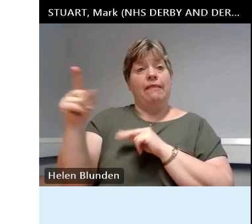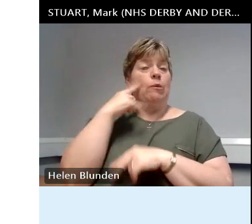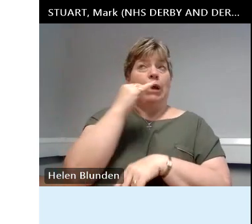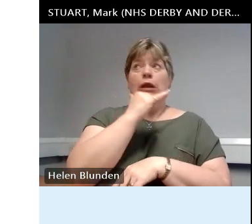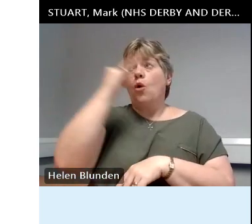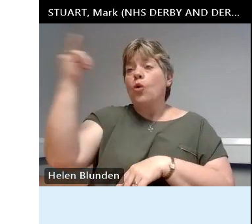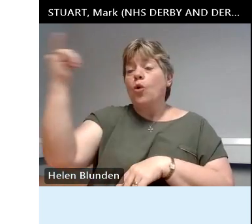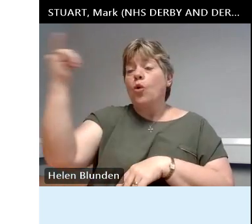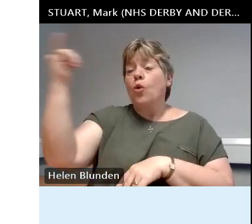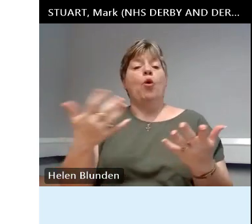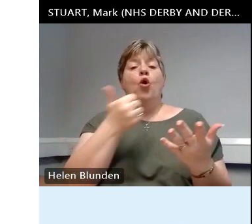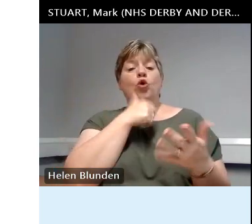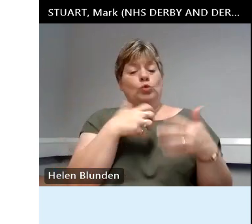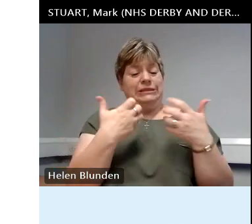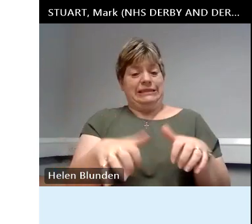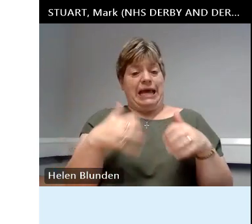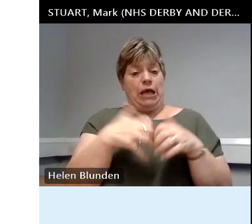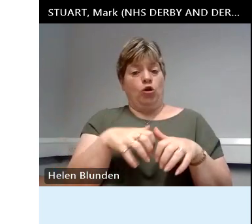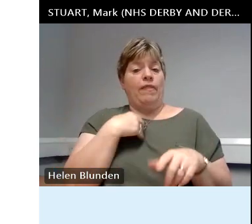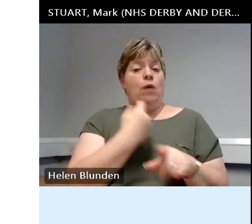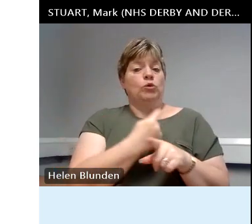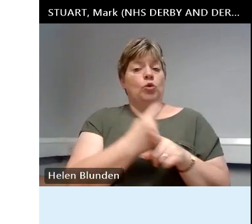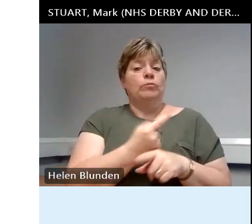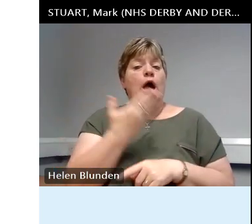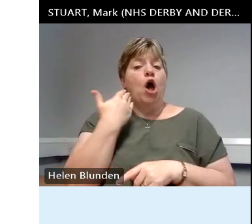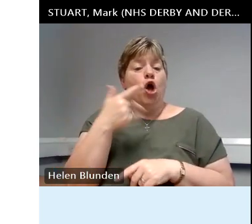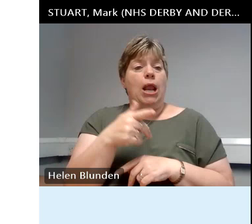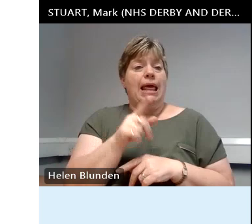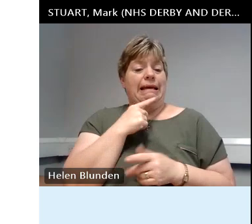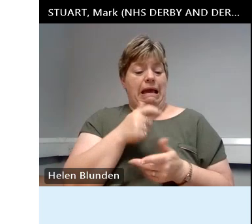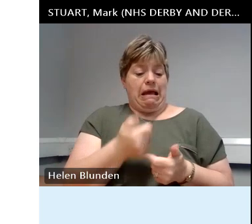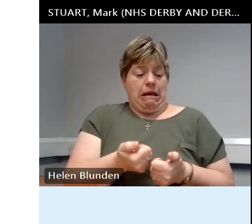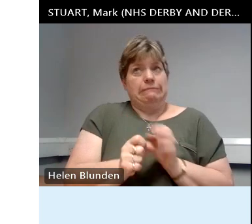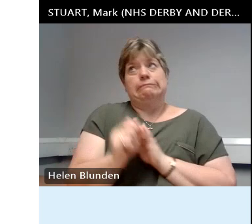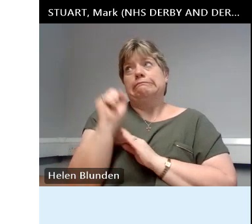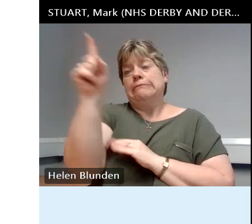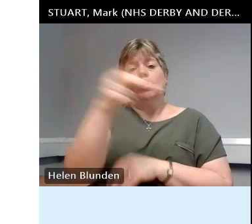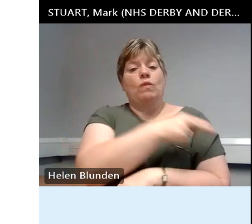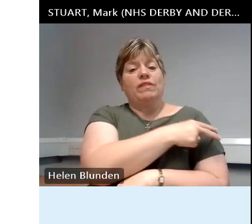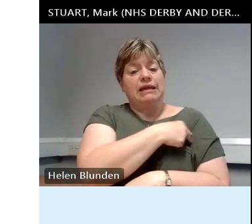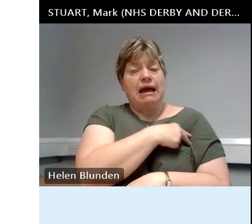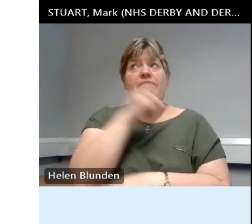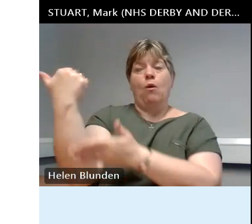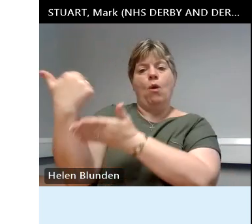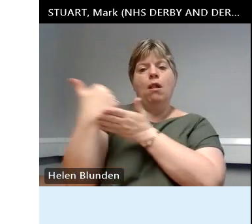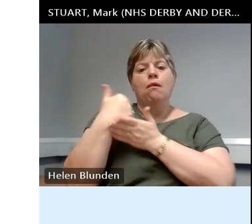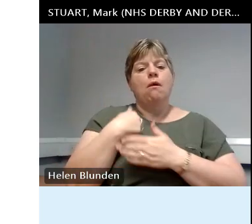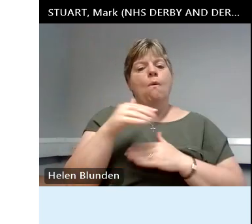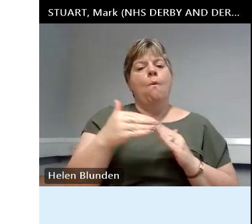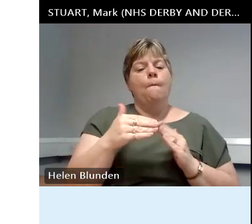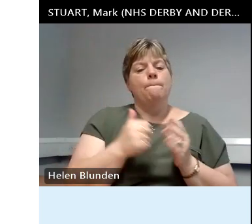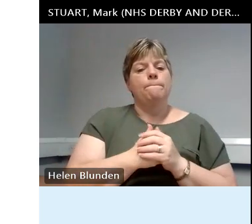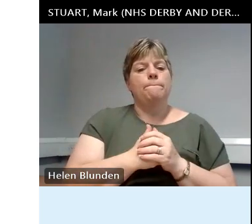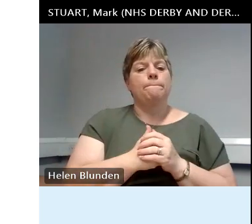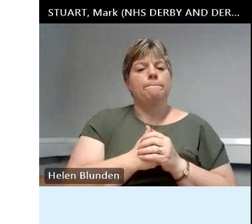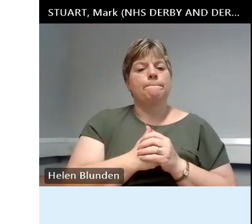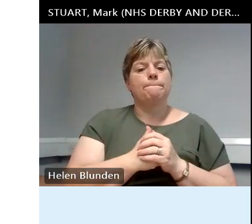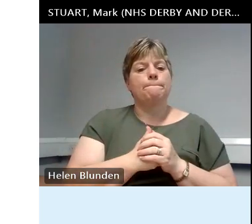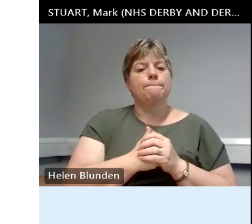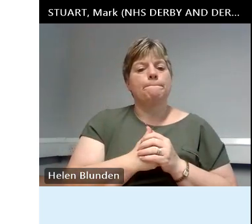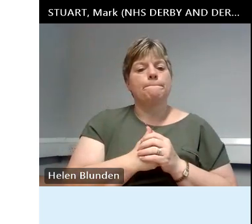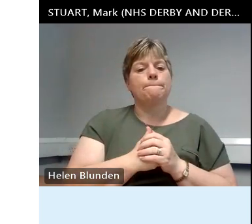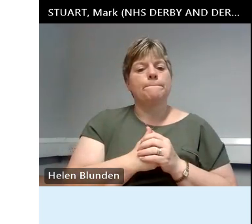or use that technology that we talked about to send messages to the staff that are supporting you on the virtual ward.